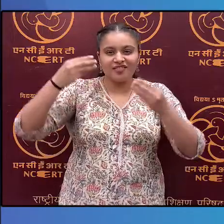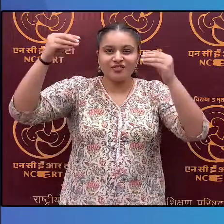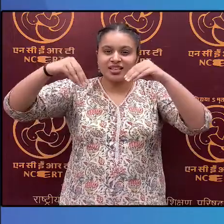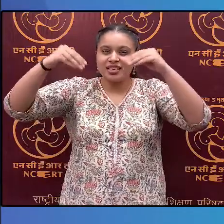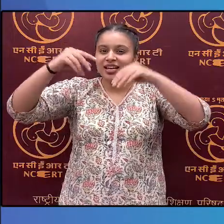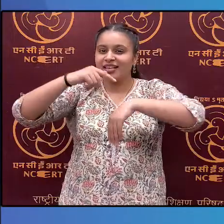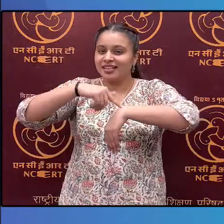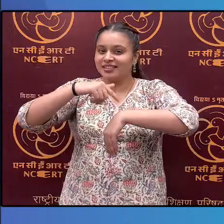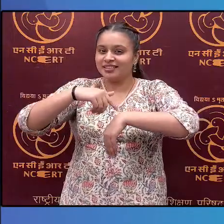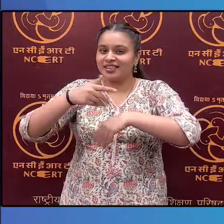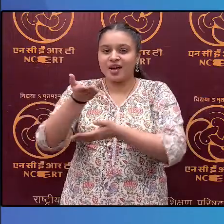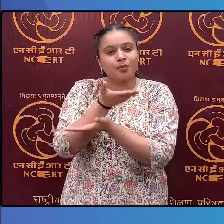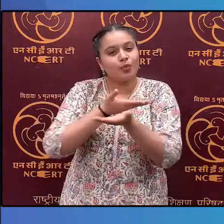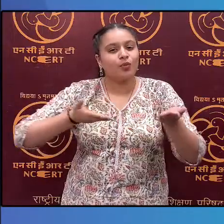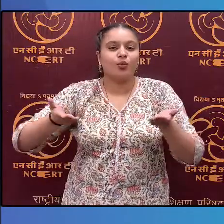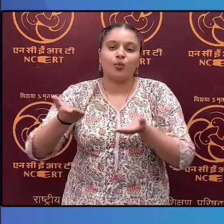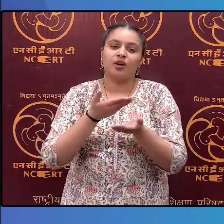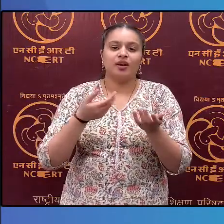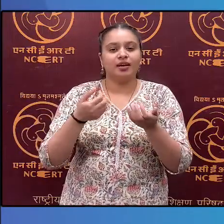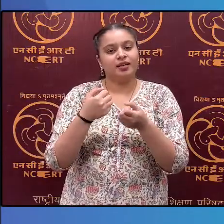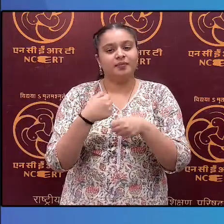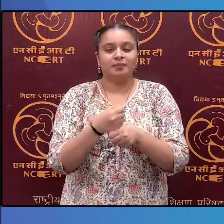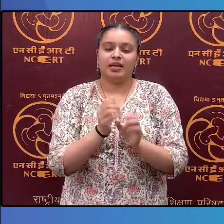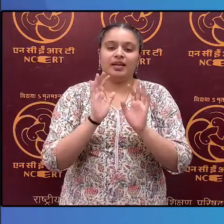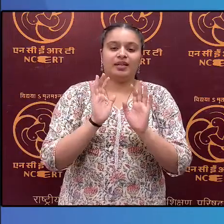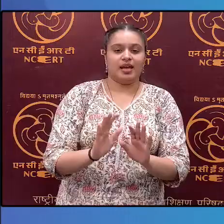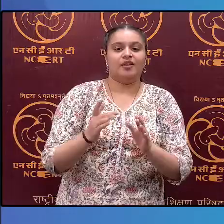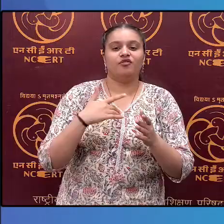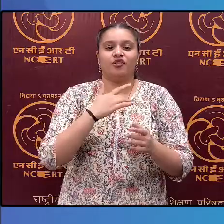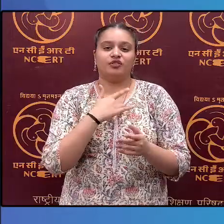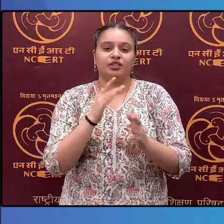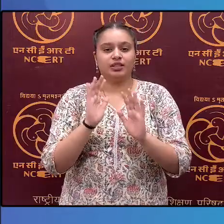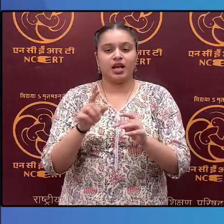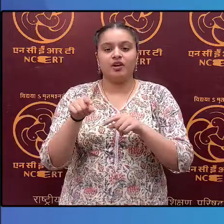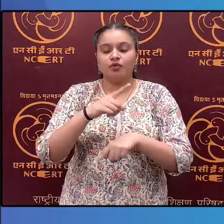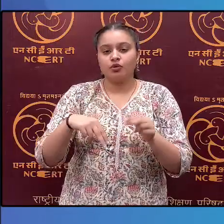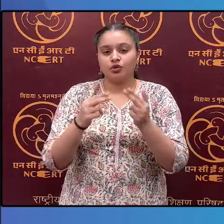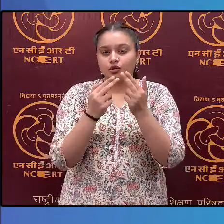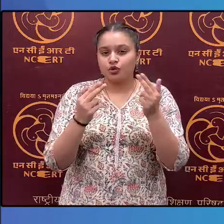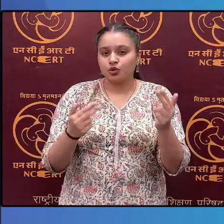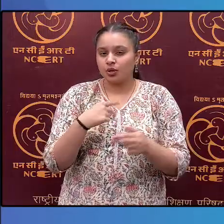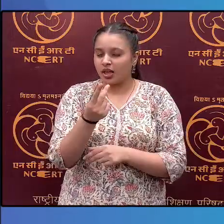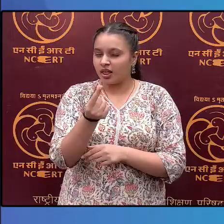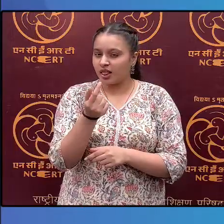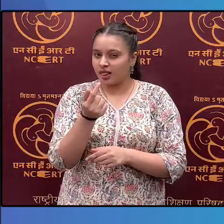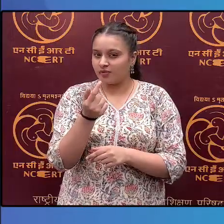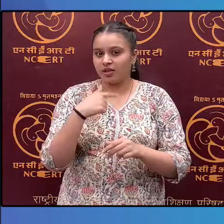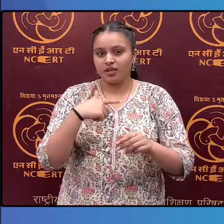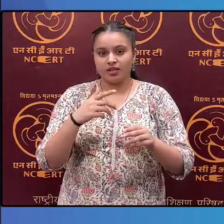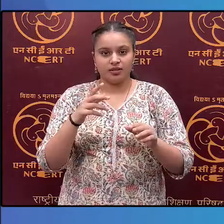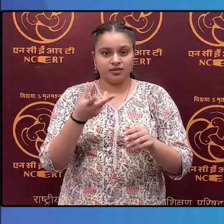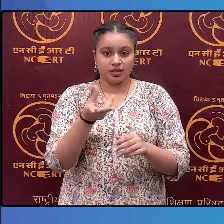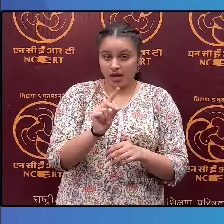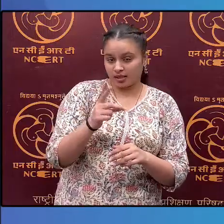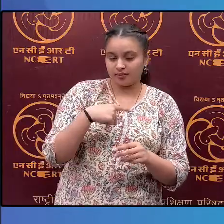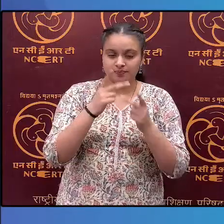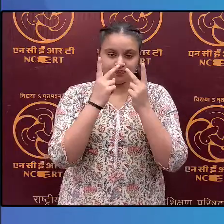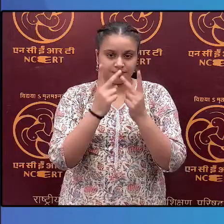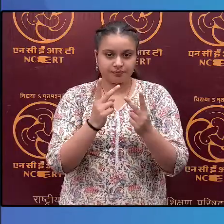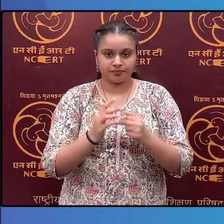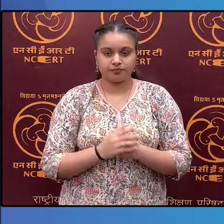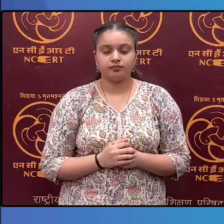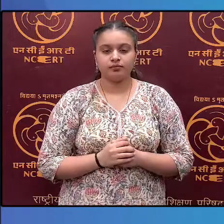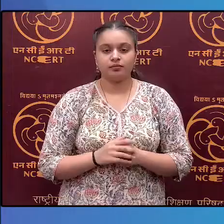the previous session, we have talked about the story also. So we'll quickly see what we have seen. So let's move on to a